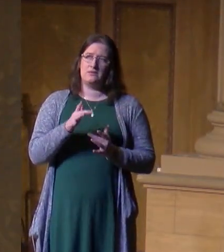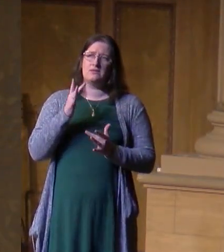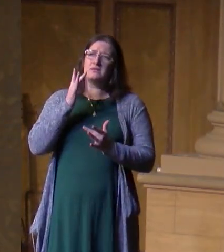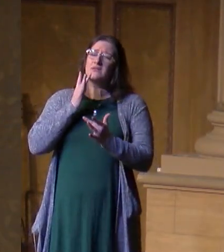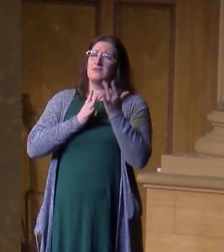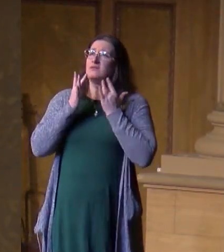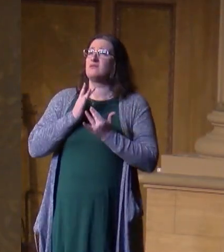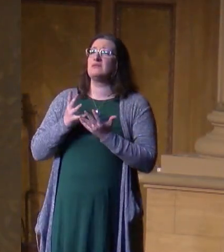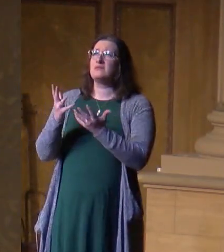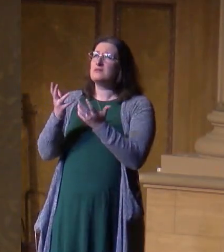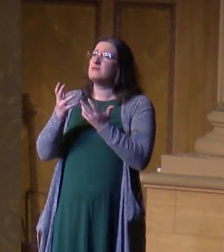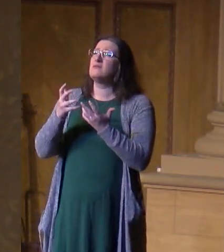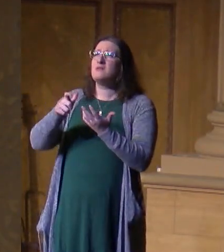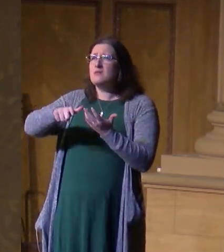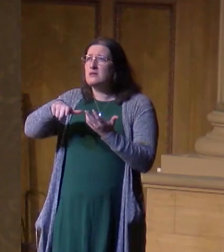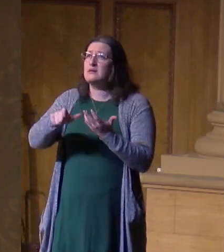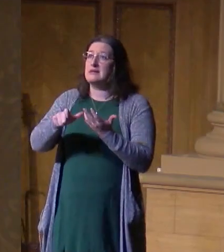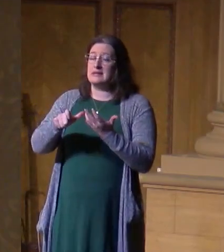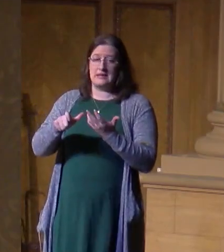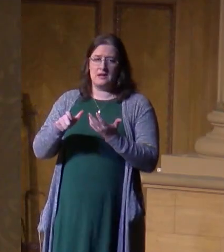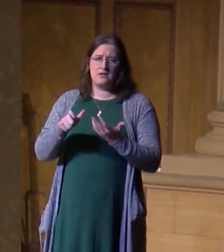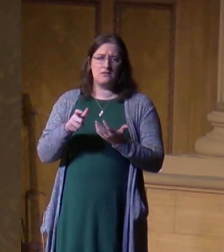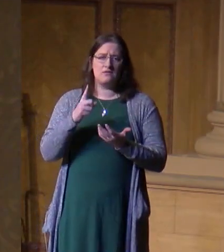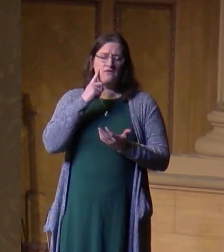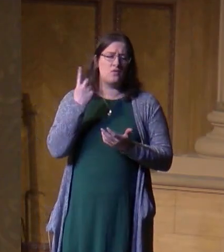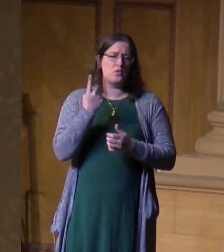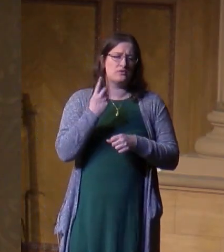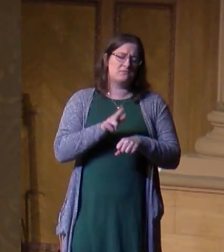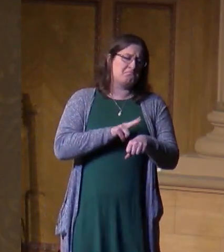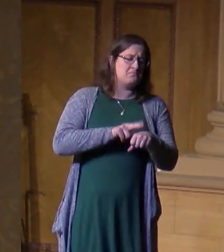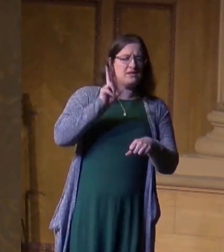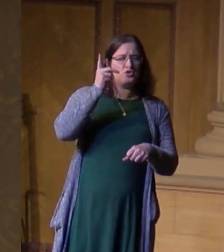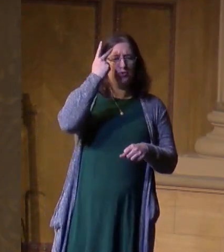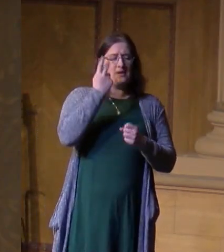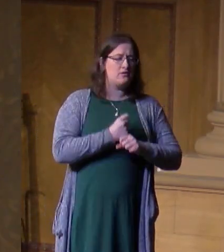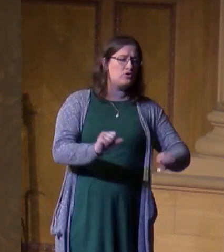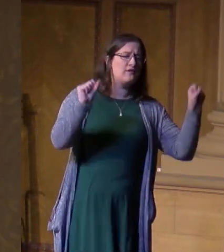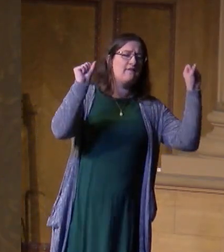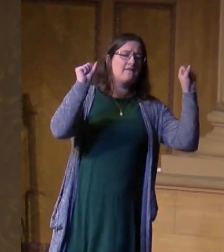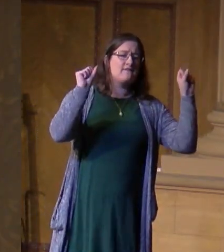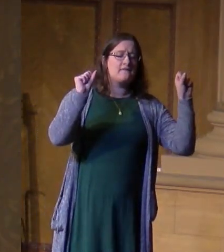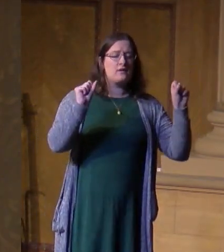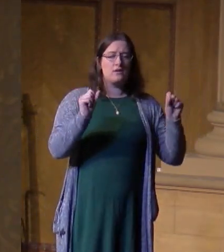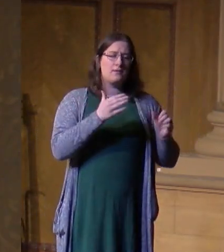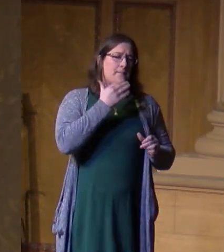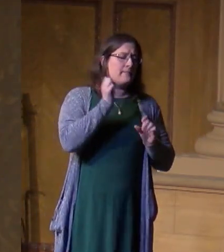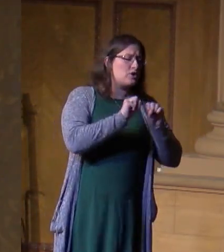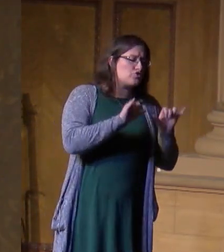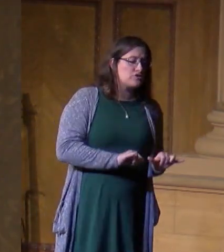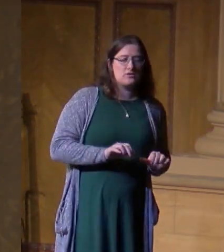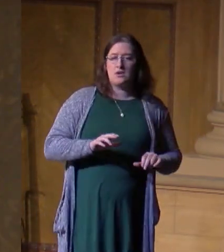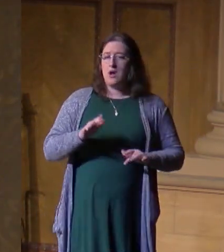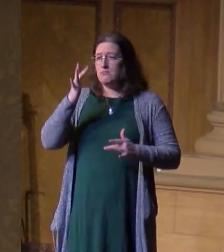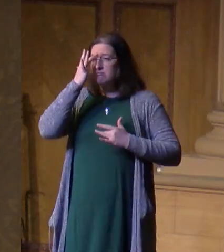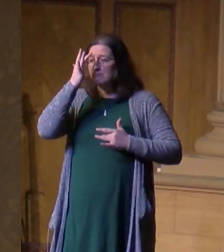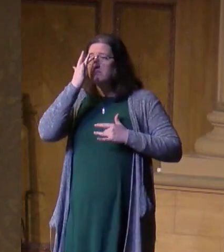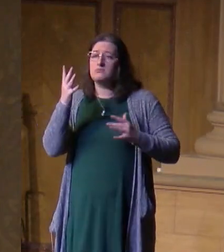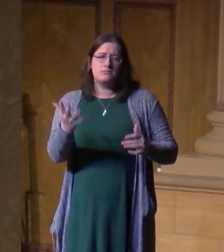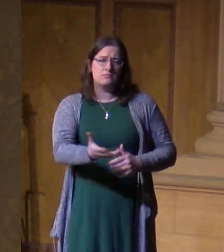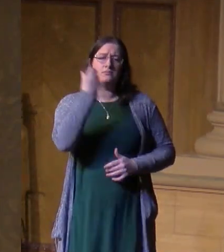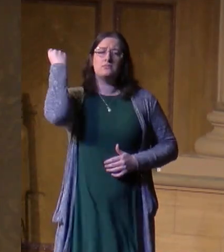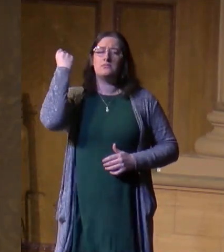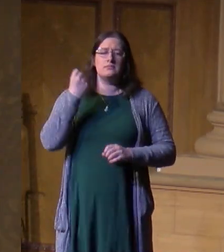is not to be saved in some national or political sense, or to be saved from a disease or pandemic,